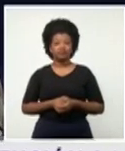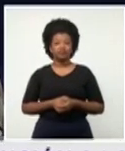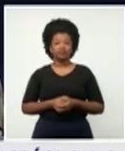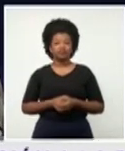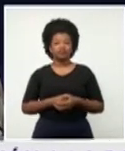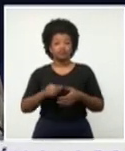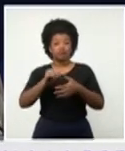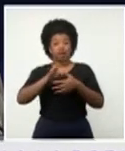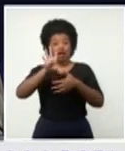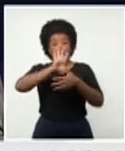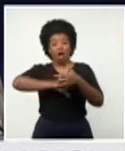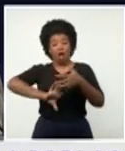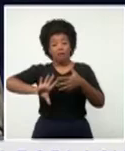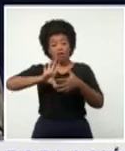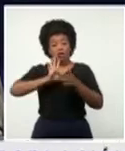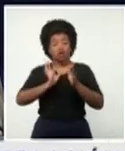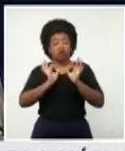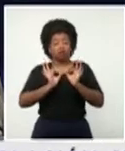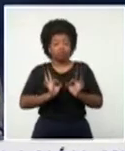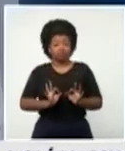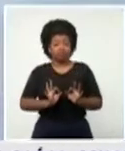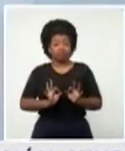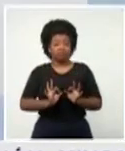already reports